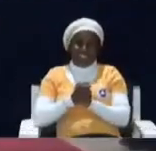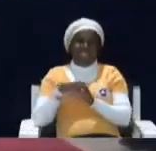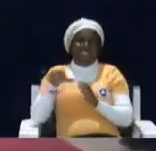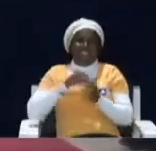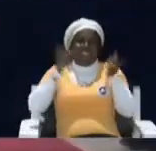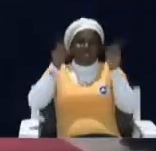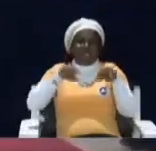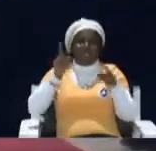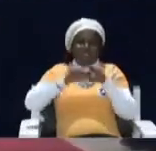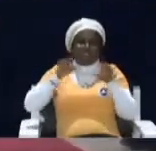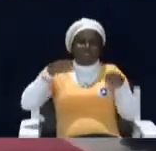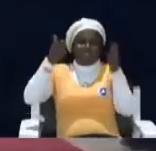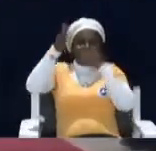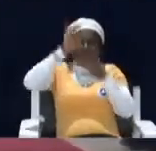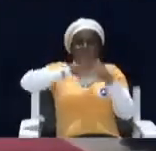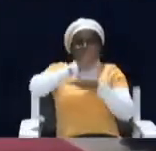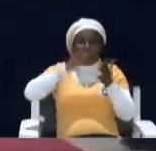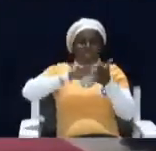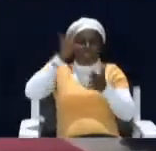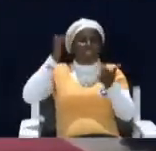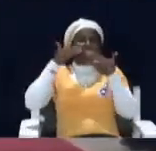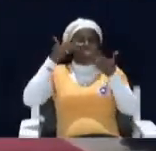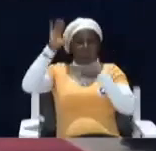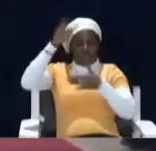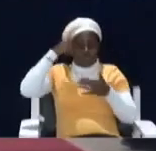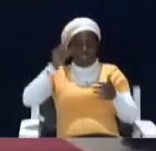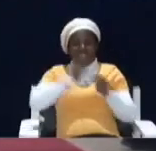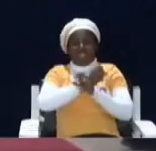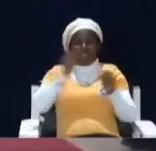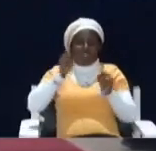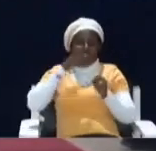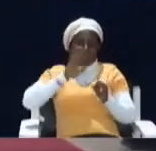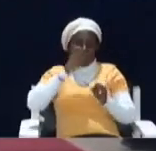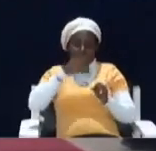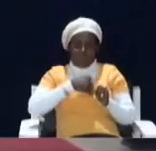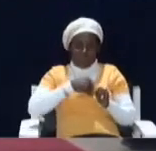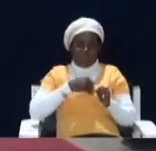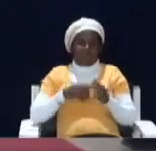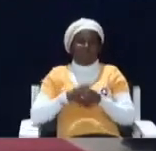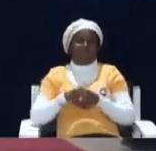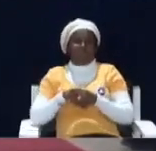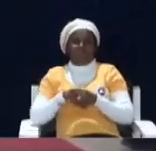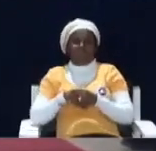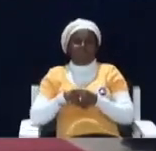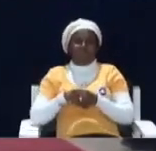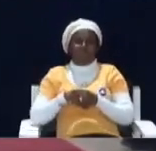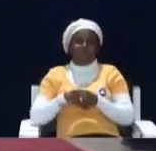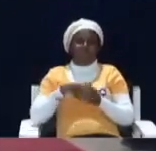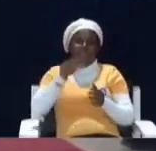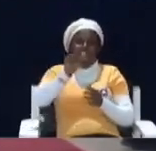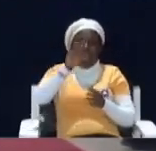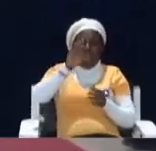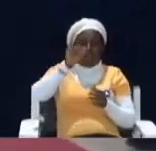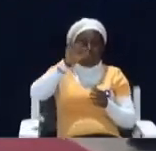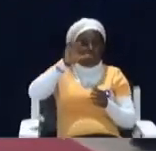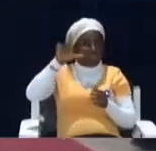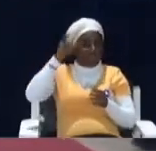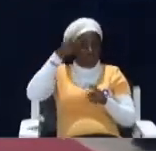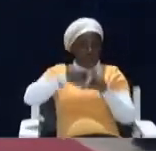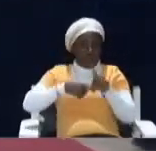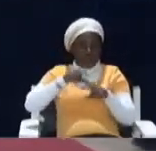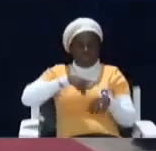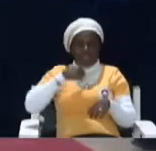God all the glory. I thank God for the salvation of my soul. I'm Sister Ogudipe Abigail from Lagos Province